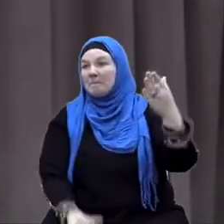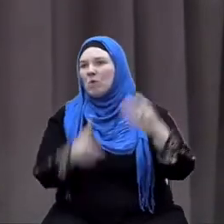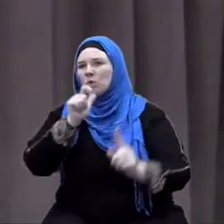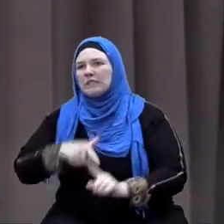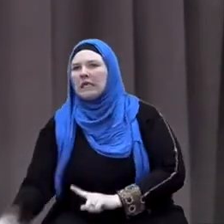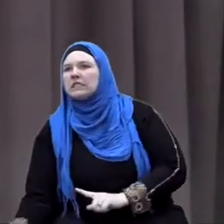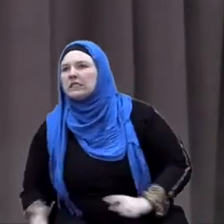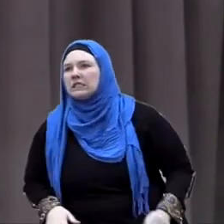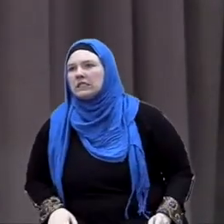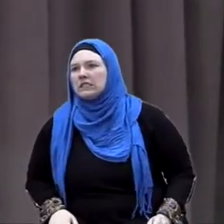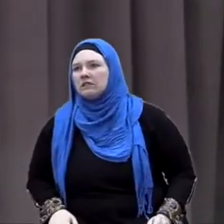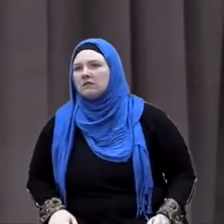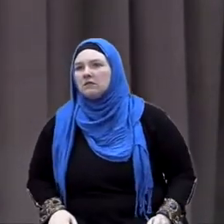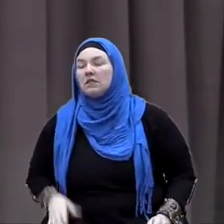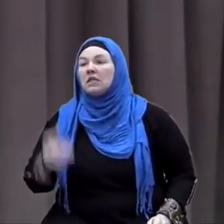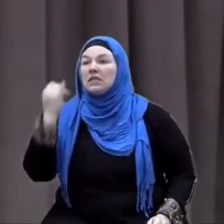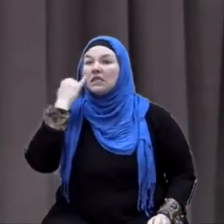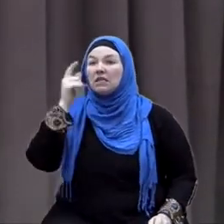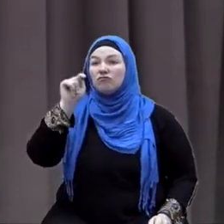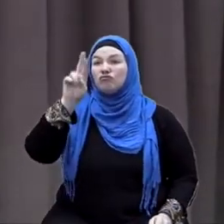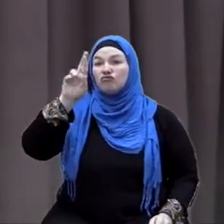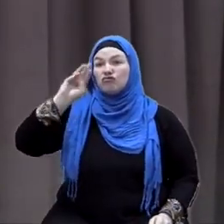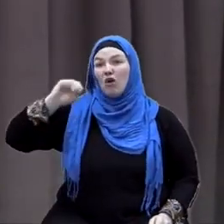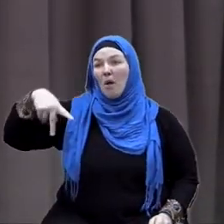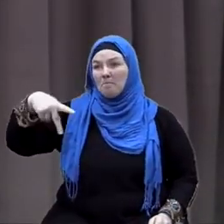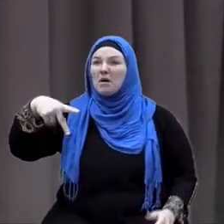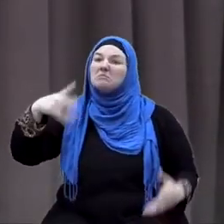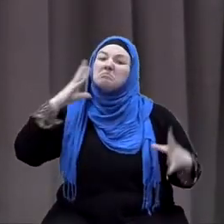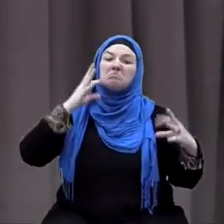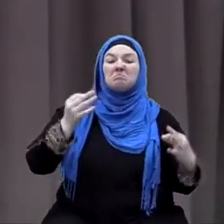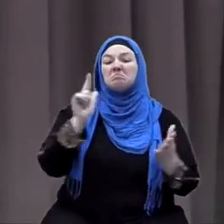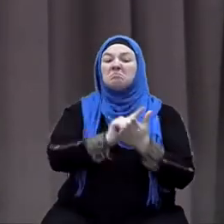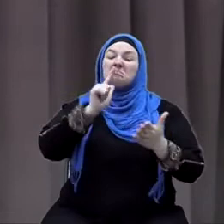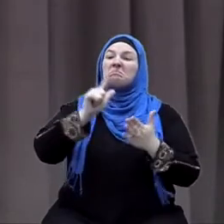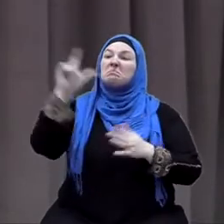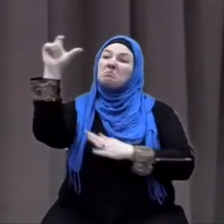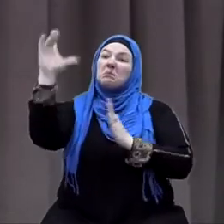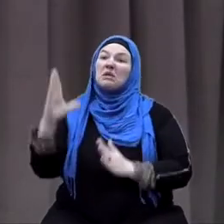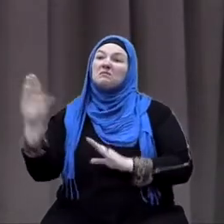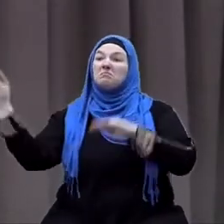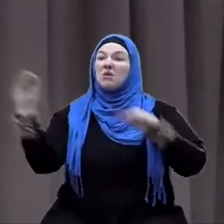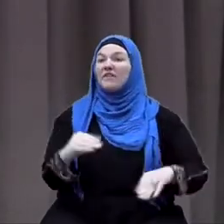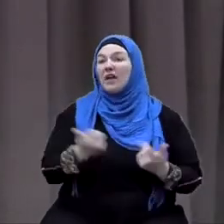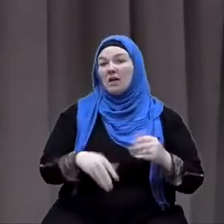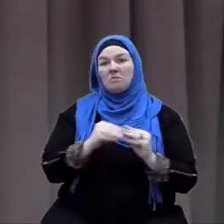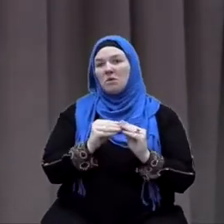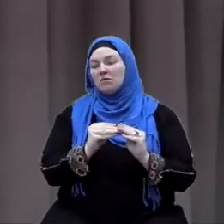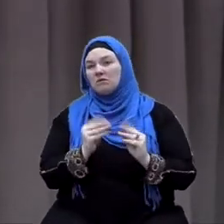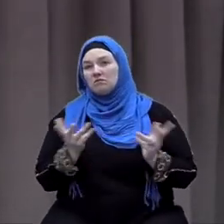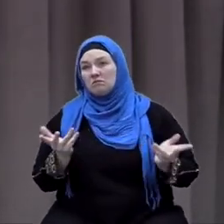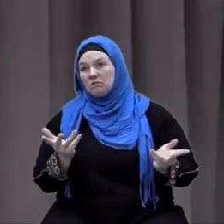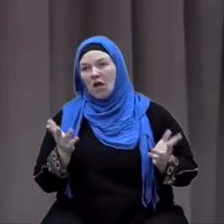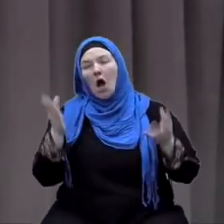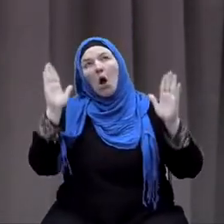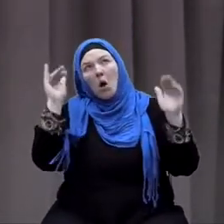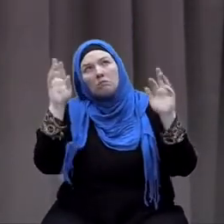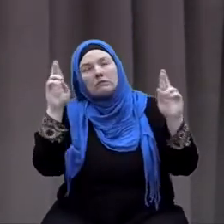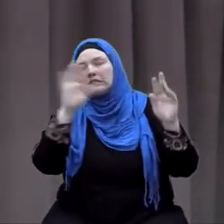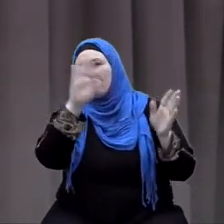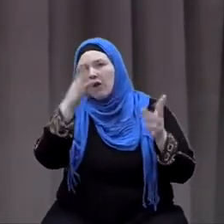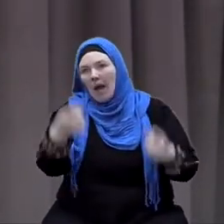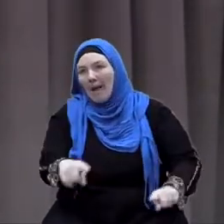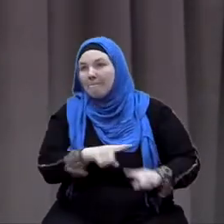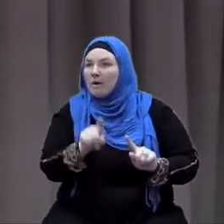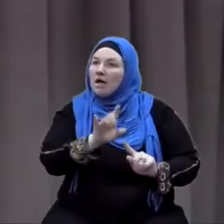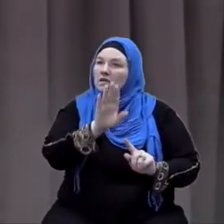If Trump gets his way and he bans Muslims from coming, there will be no immigration. I hope this never happens, but